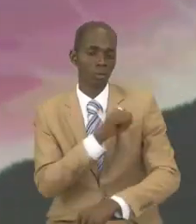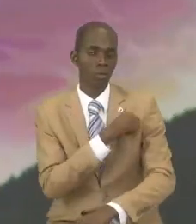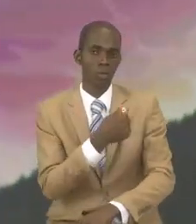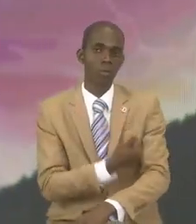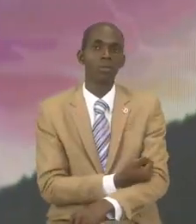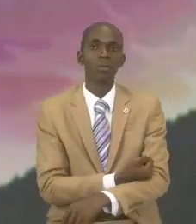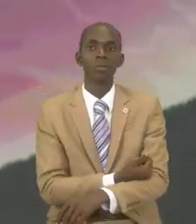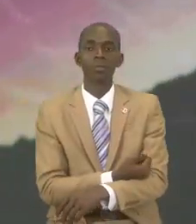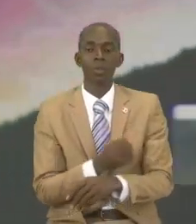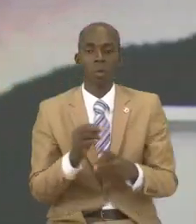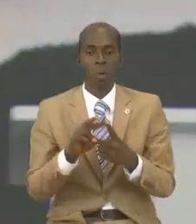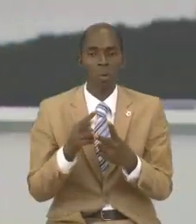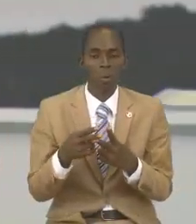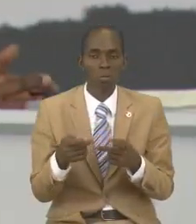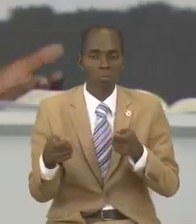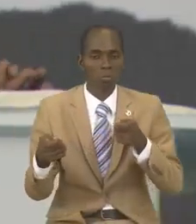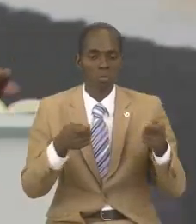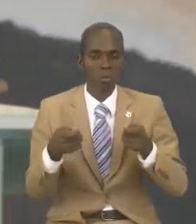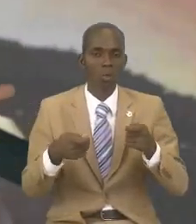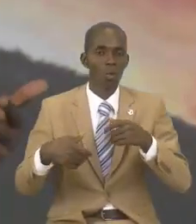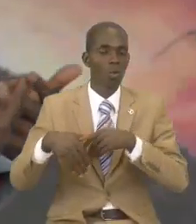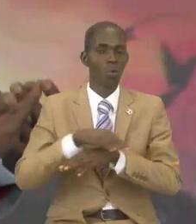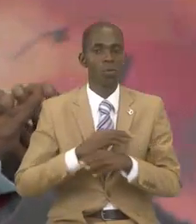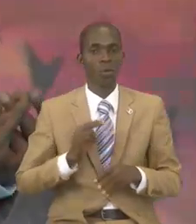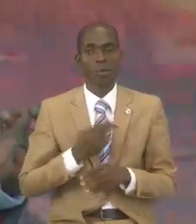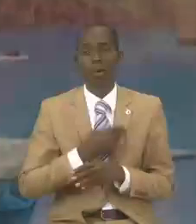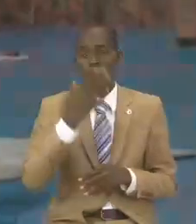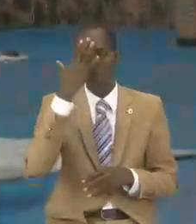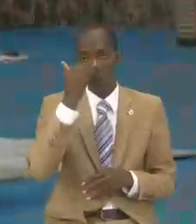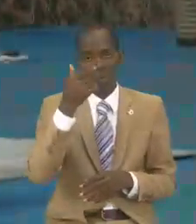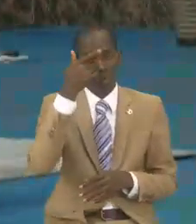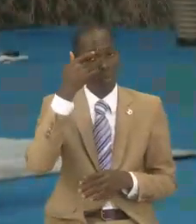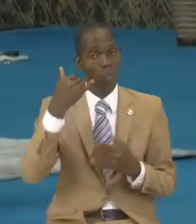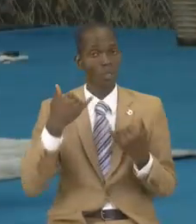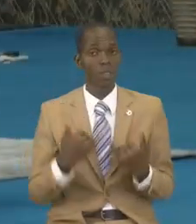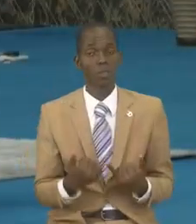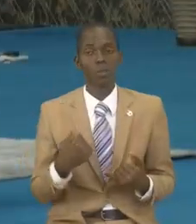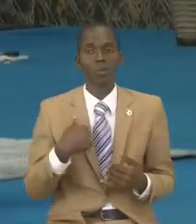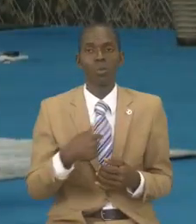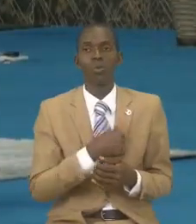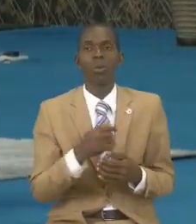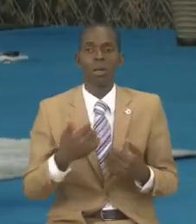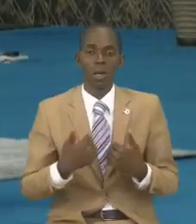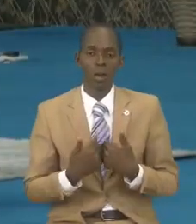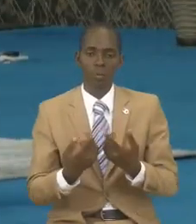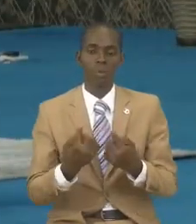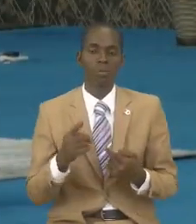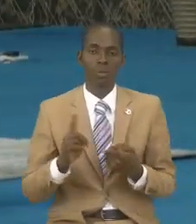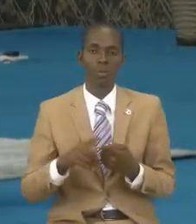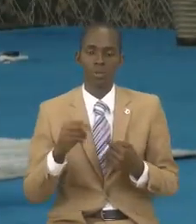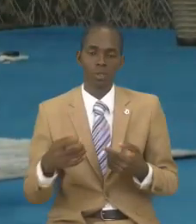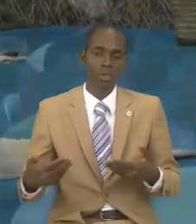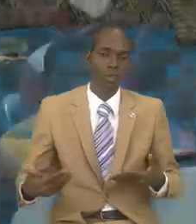or dominion over us, because now we have come into a new realm